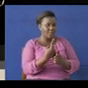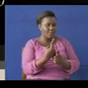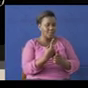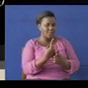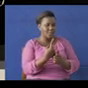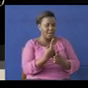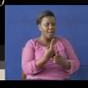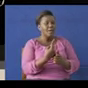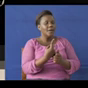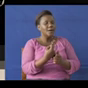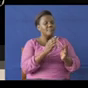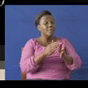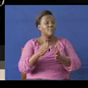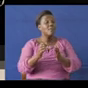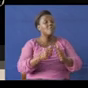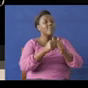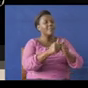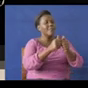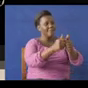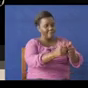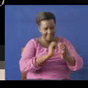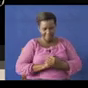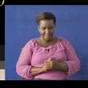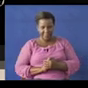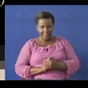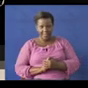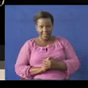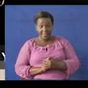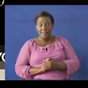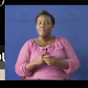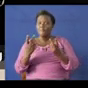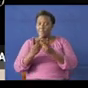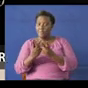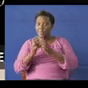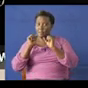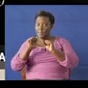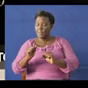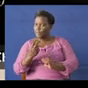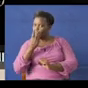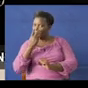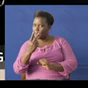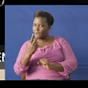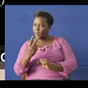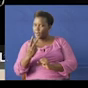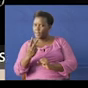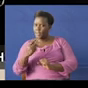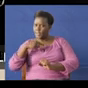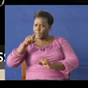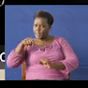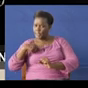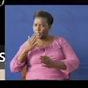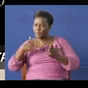development. We have to consider to satisfy the needs of today without compromising